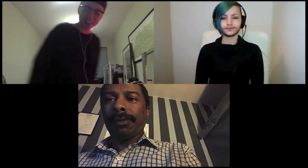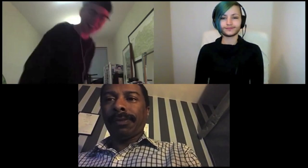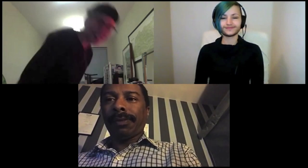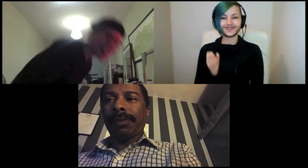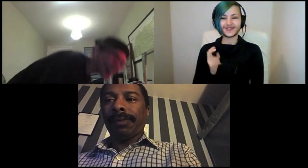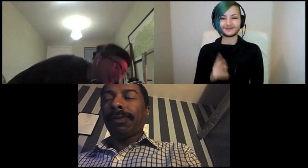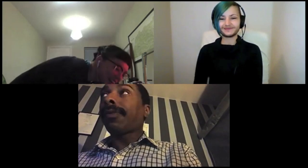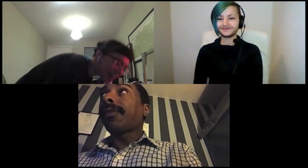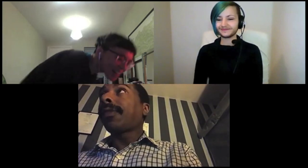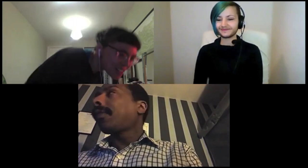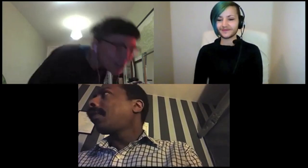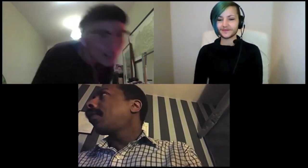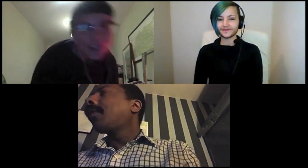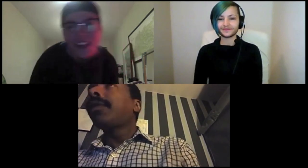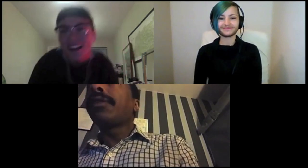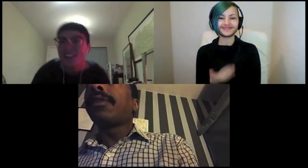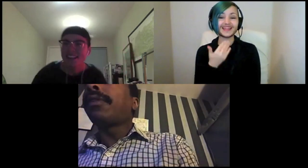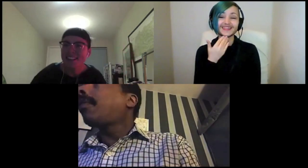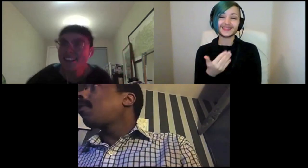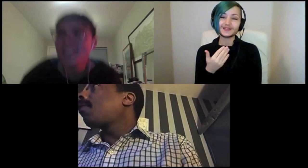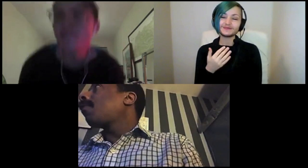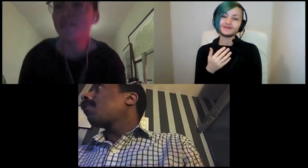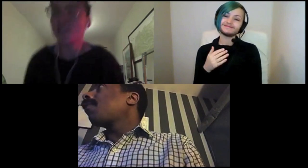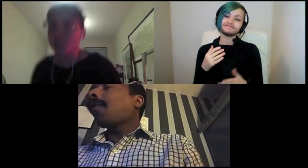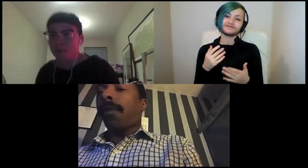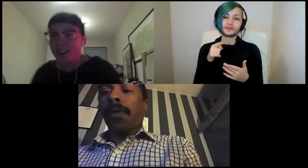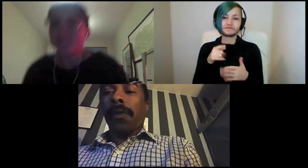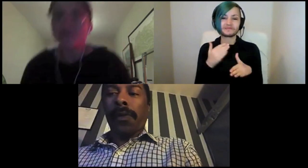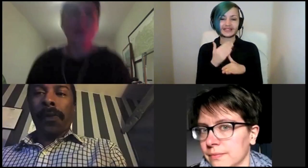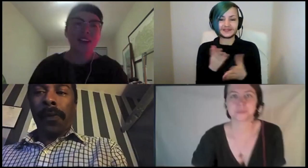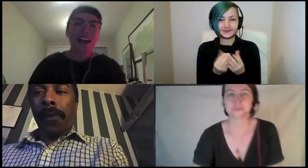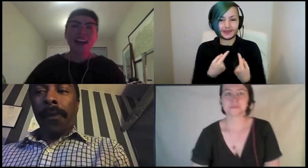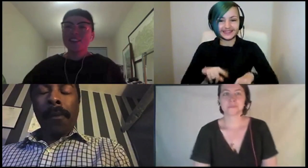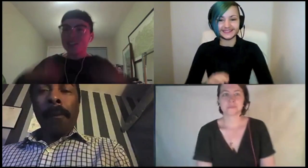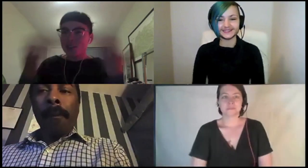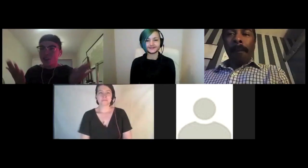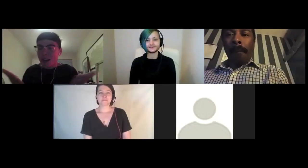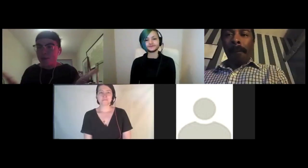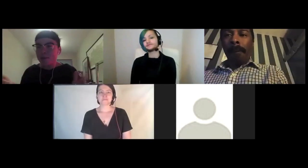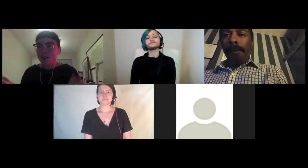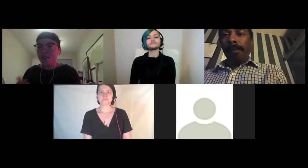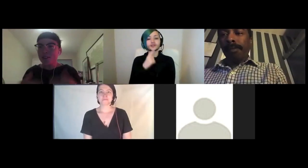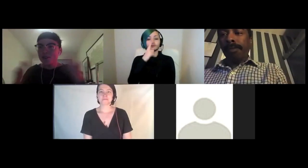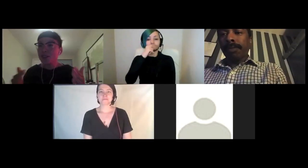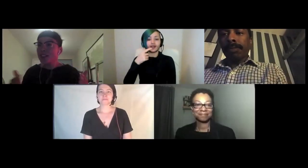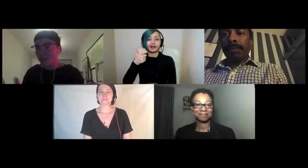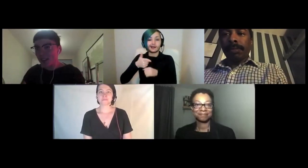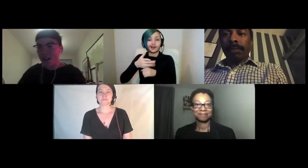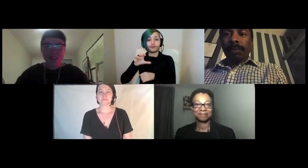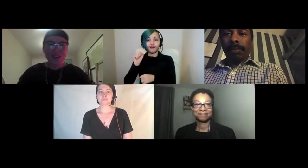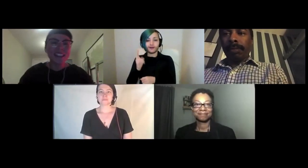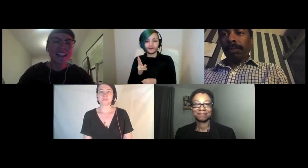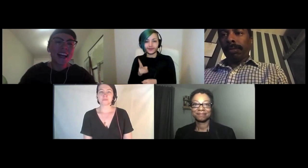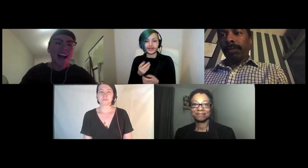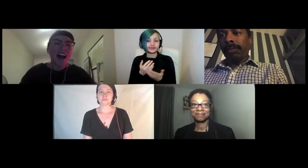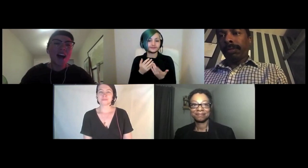Okay. Thanks for doing that with us if you took part. And you can turn your cameras back on, those who need to have your cameras